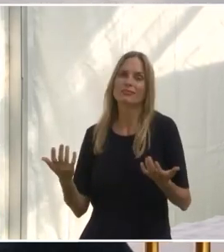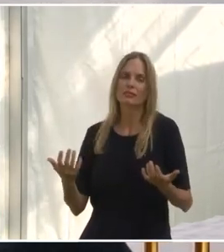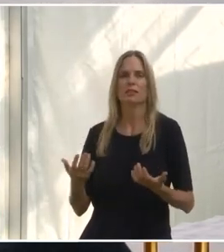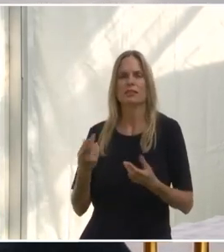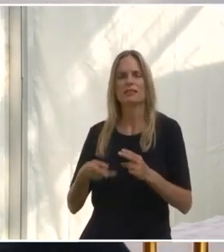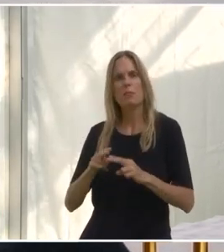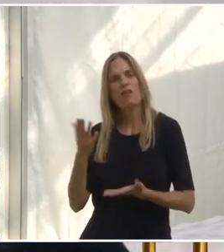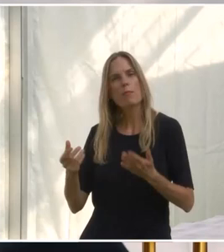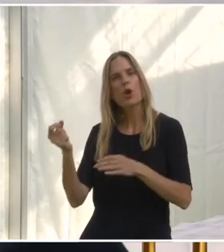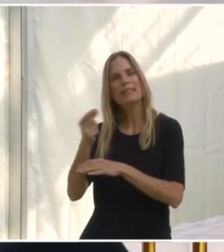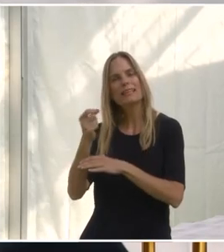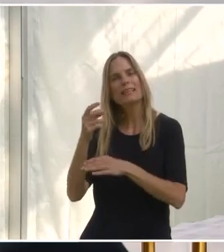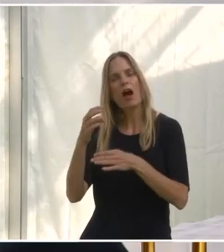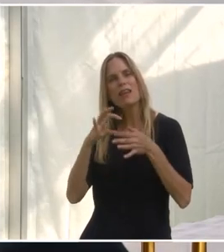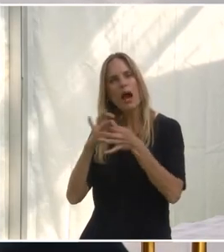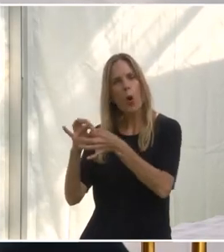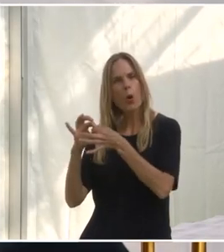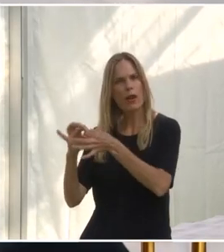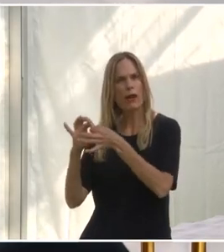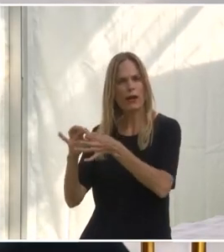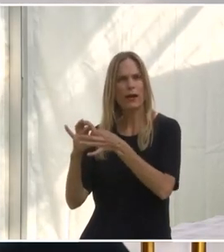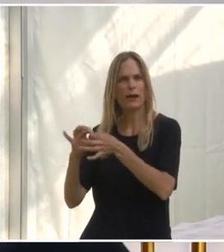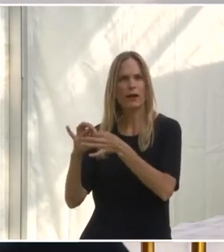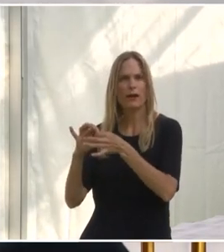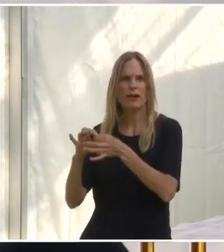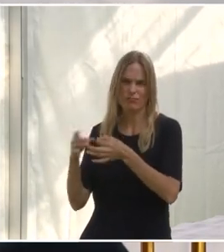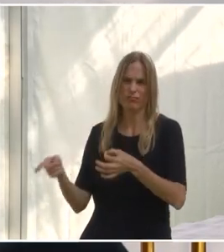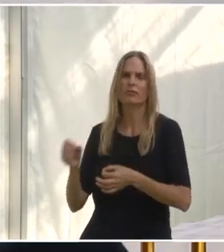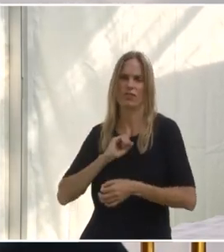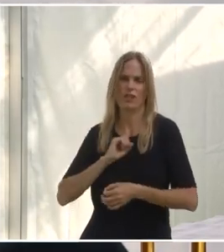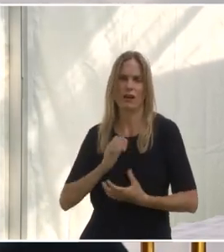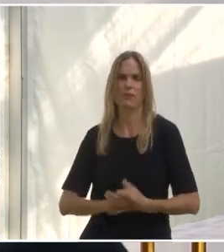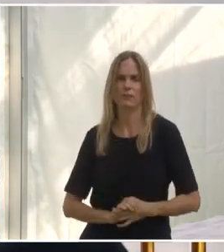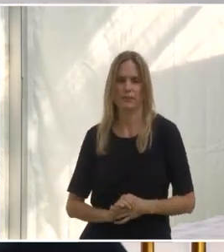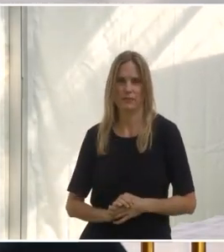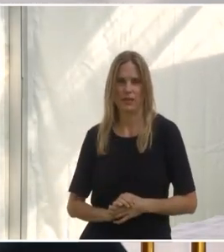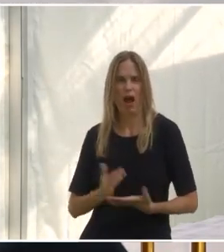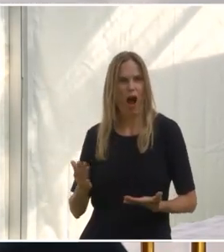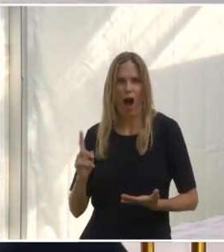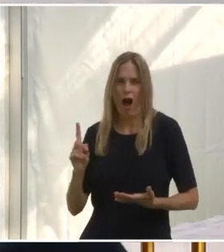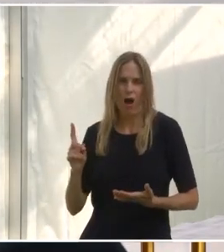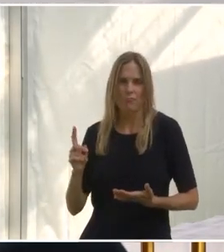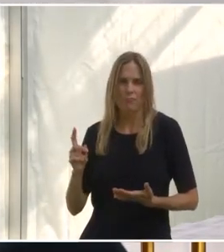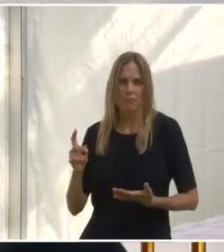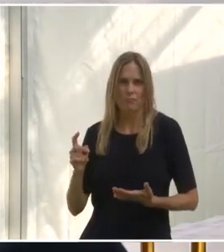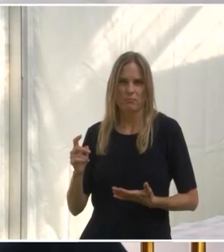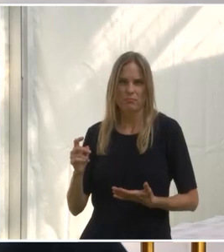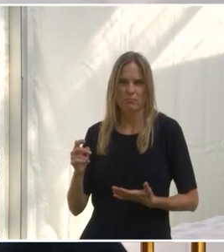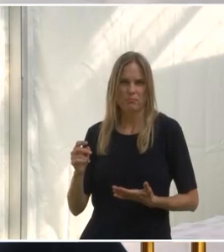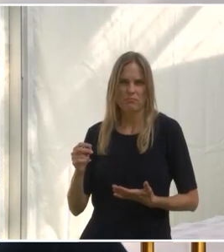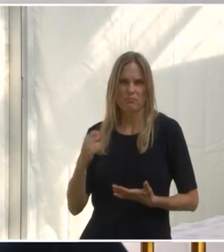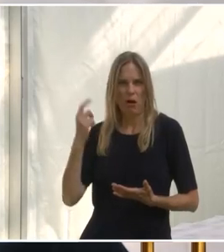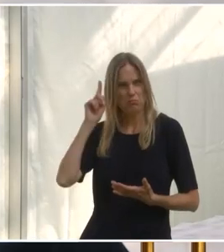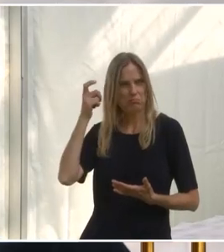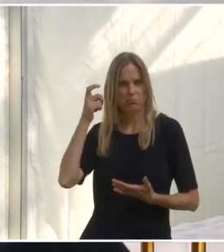digital connections, maybe these connections are needed. But like I said, I cannot imagine closing